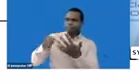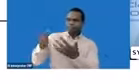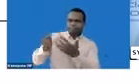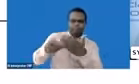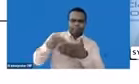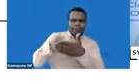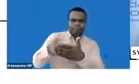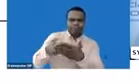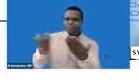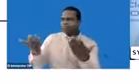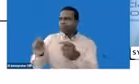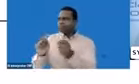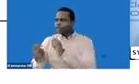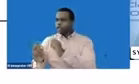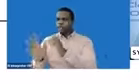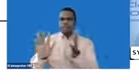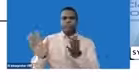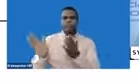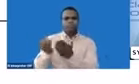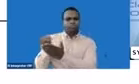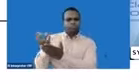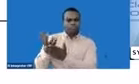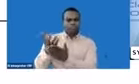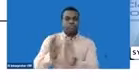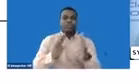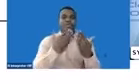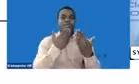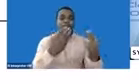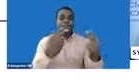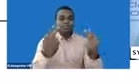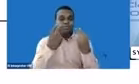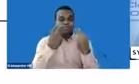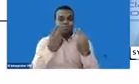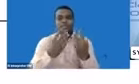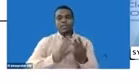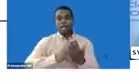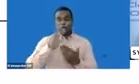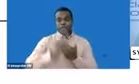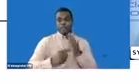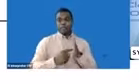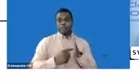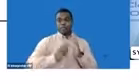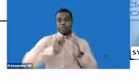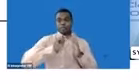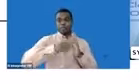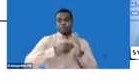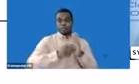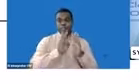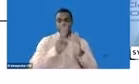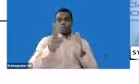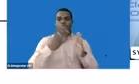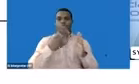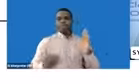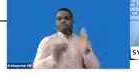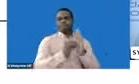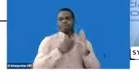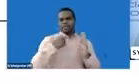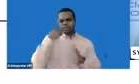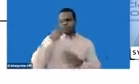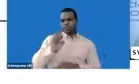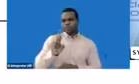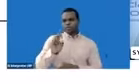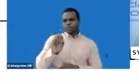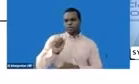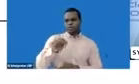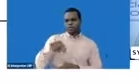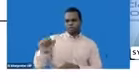Susanna will share it with you on in the chat. It's currently available on the project website